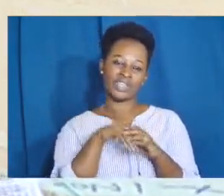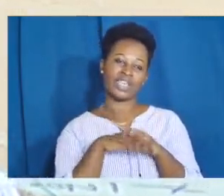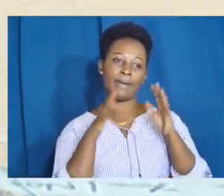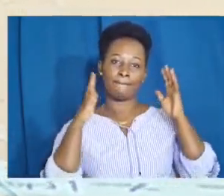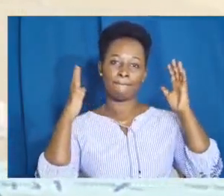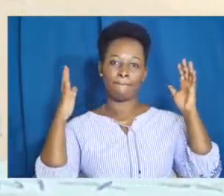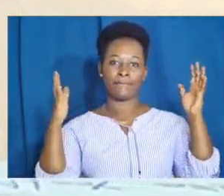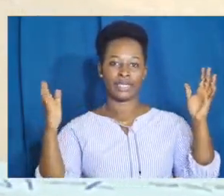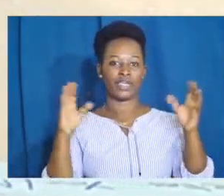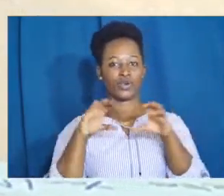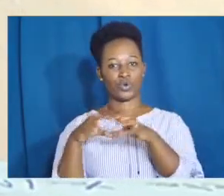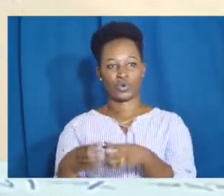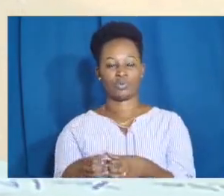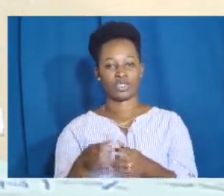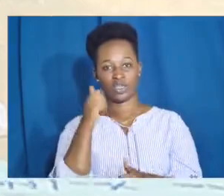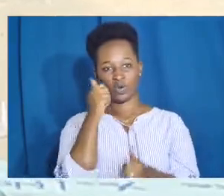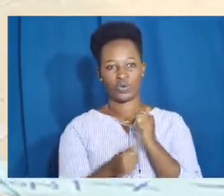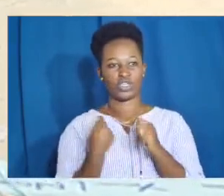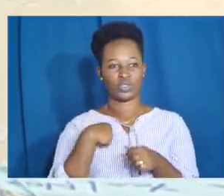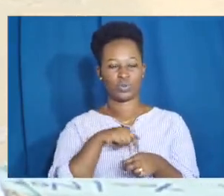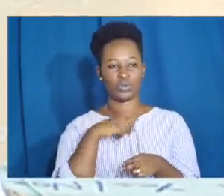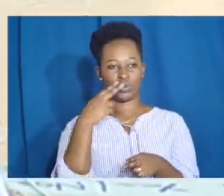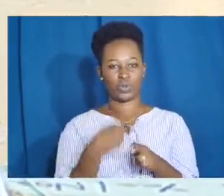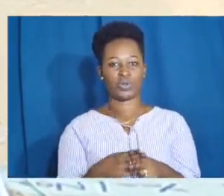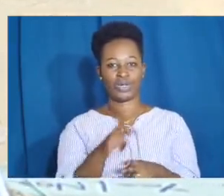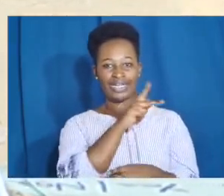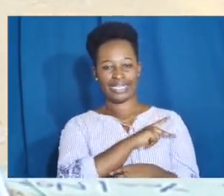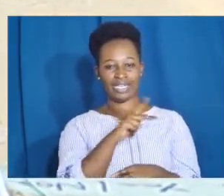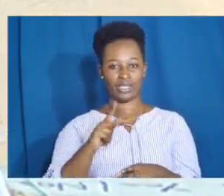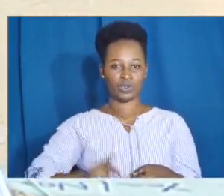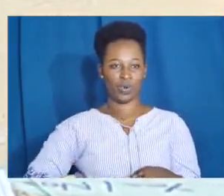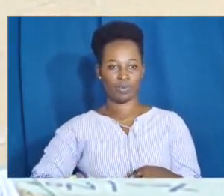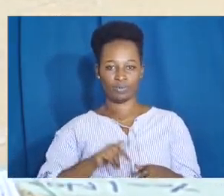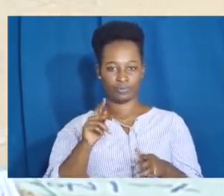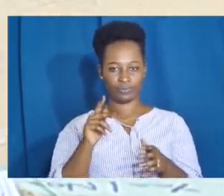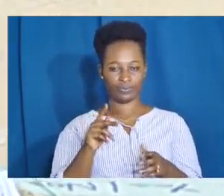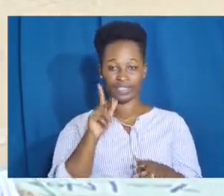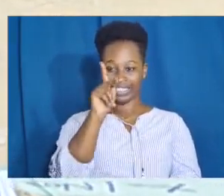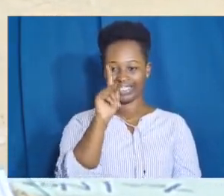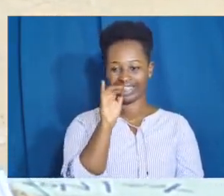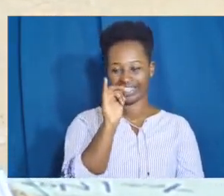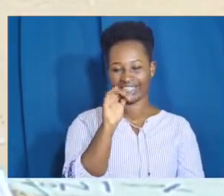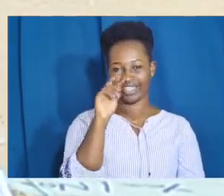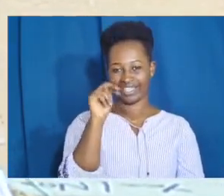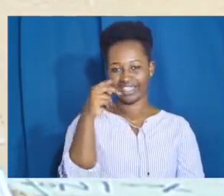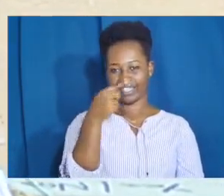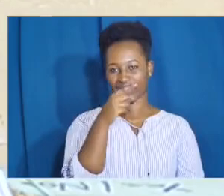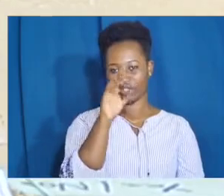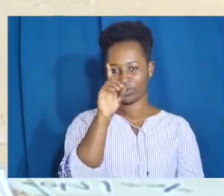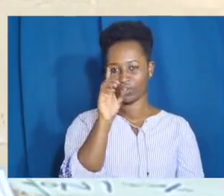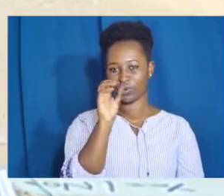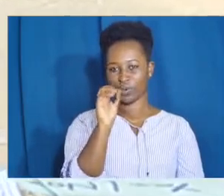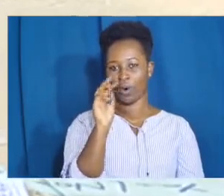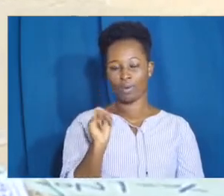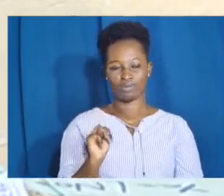big groups, which we call kingdoms. They put plants